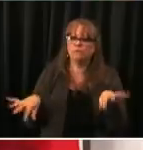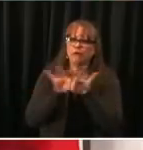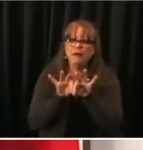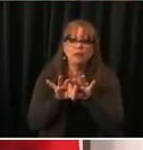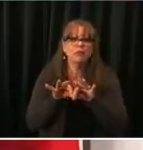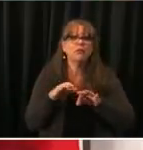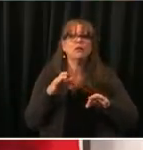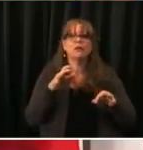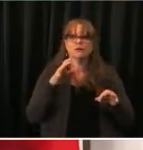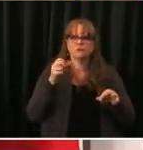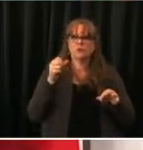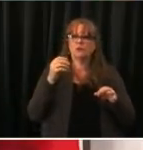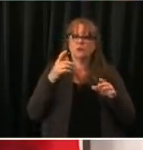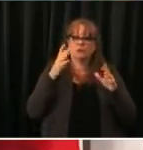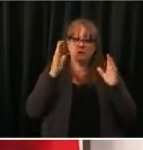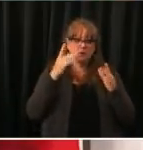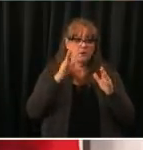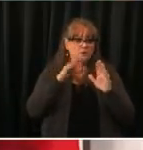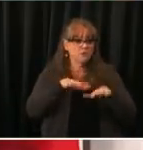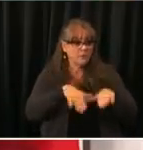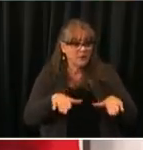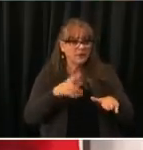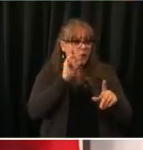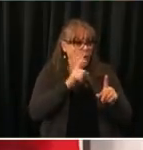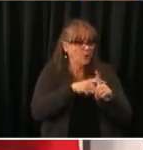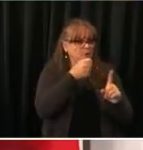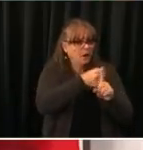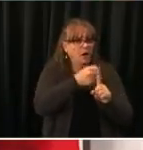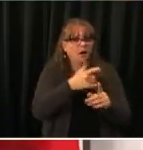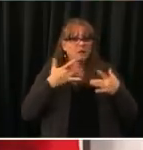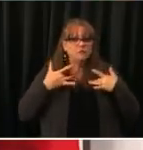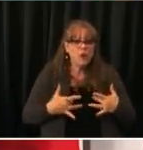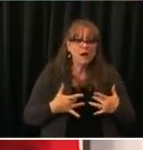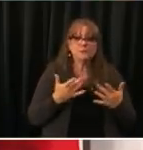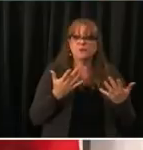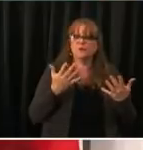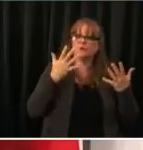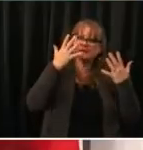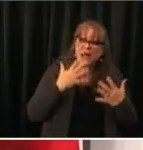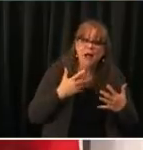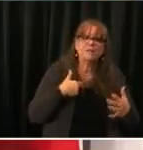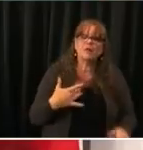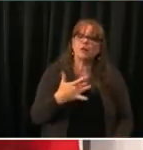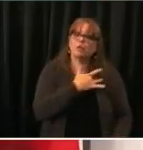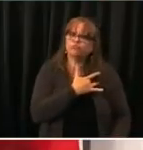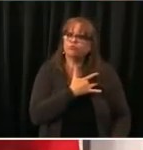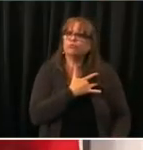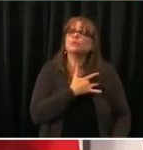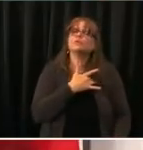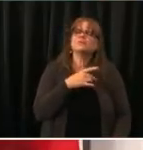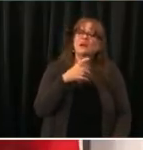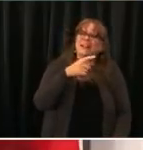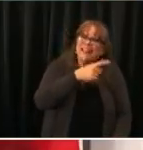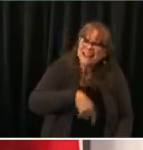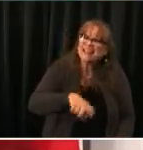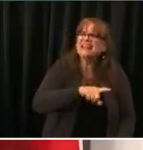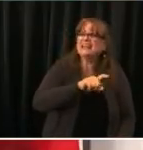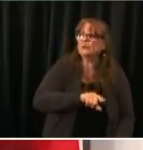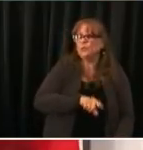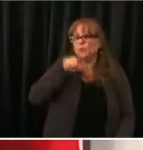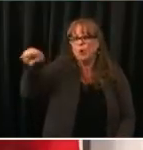important for families. It's really important across the continuum, academically and social, emotionally, and economically